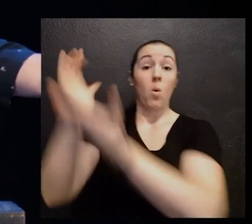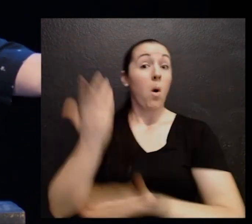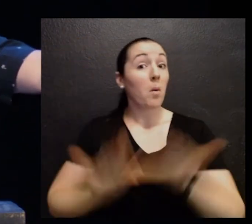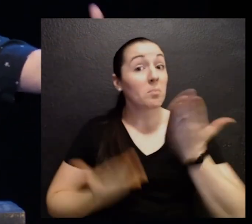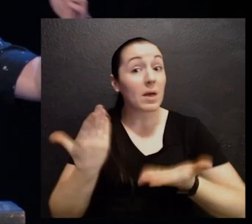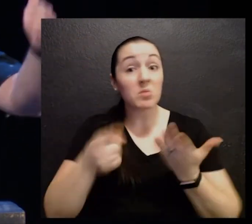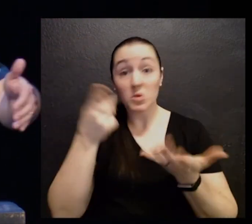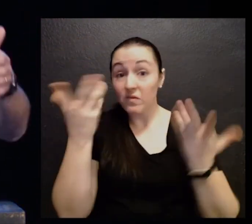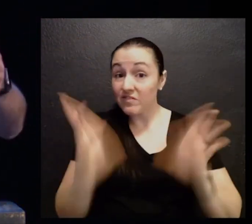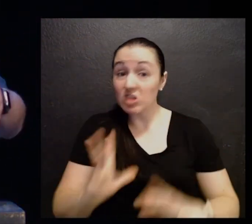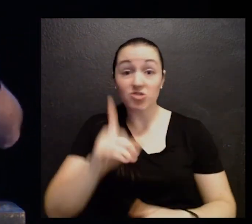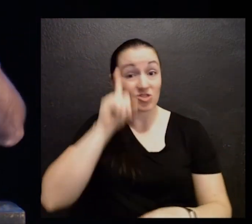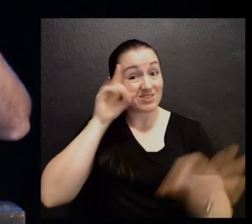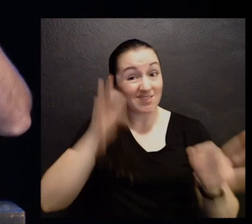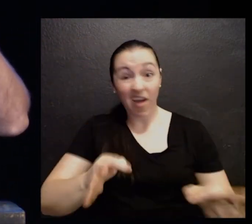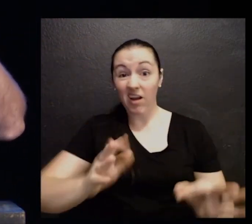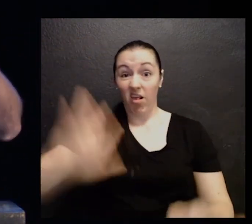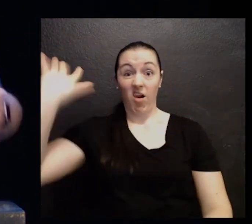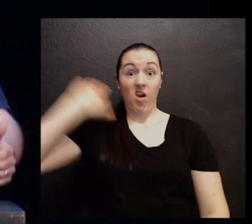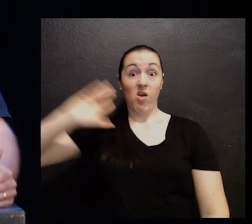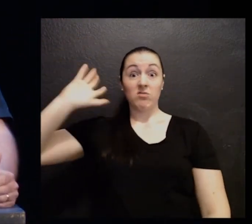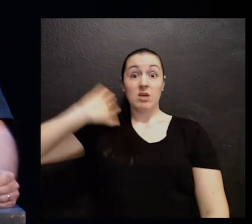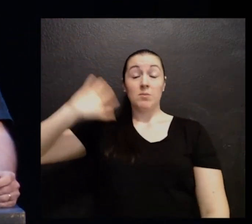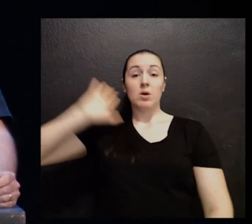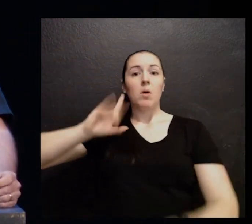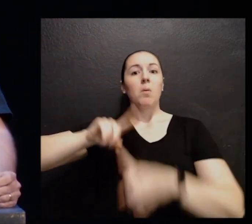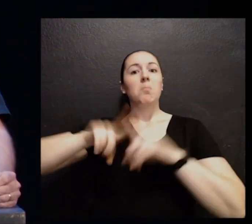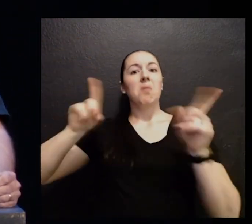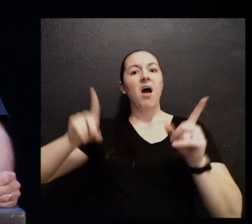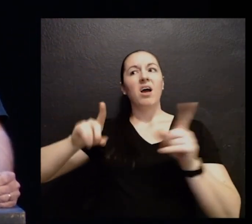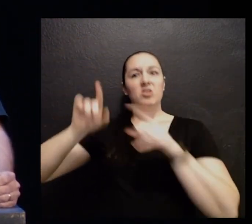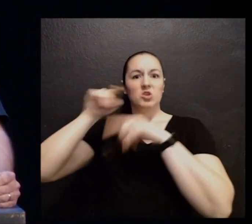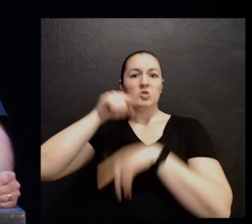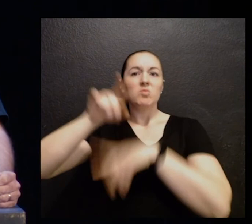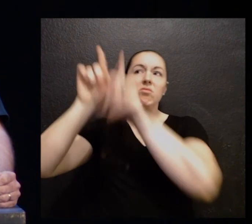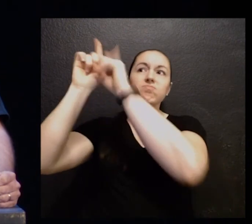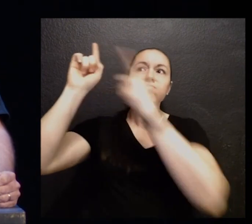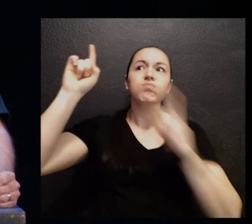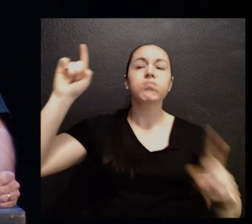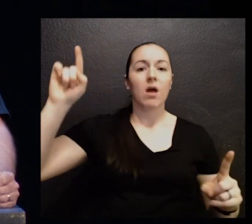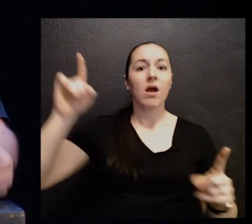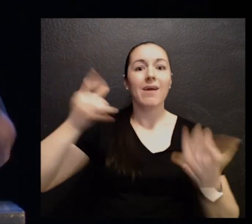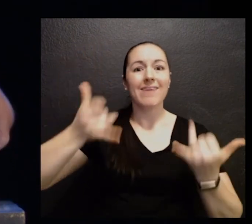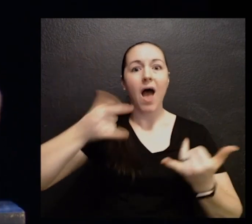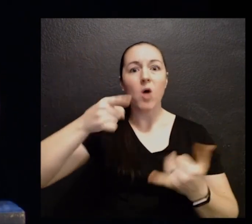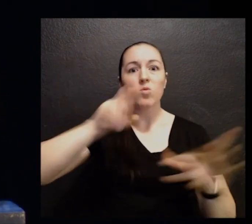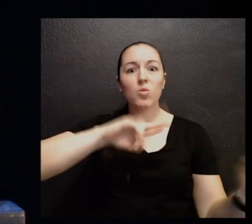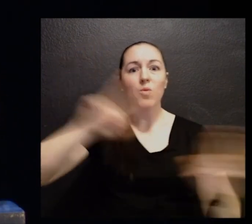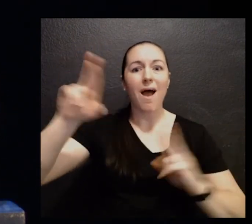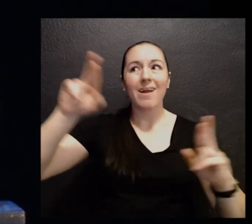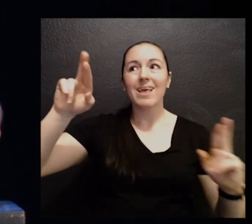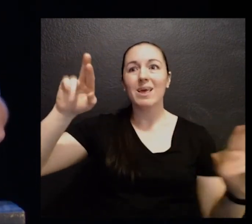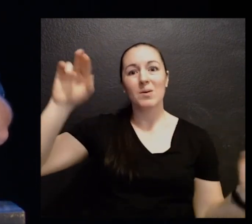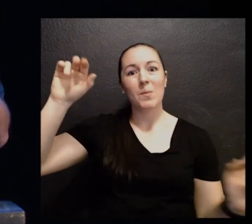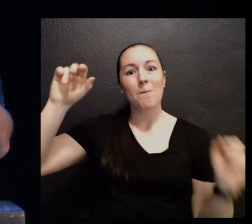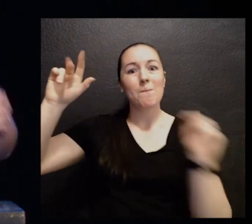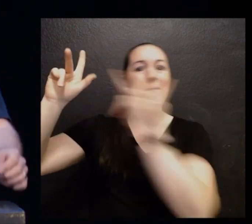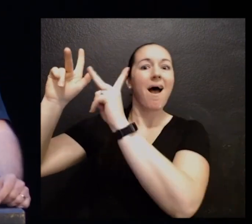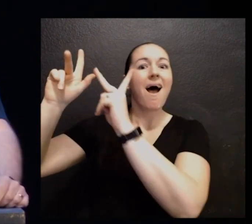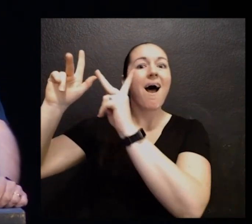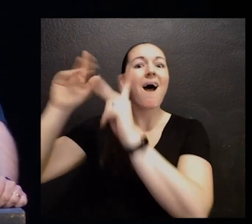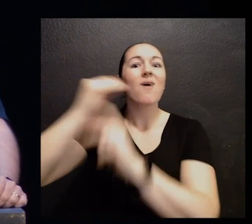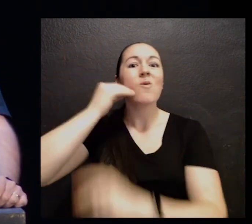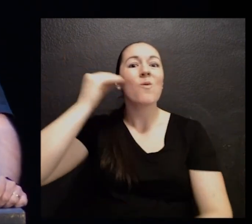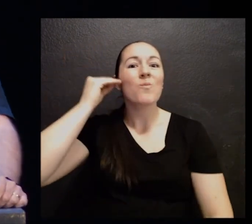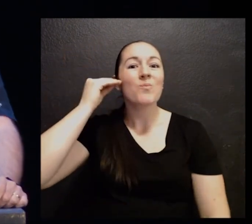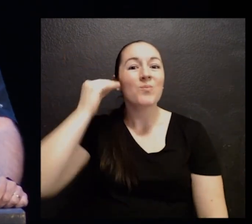long time ago, and today is the day you come back home to him. And if that's you today, if you want to make that